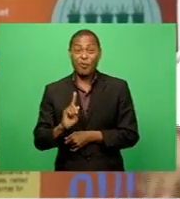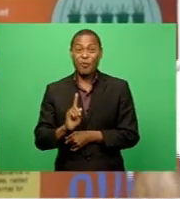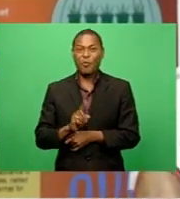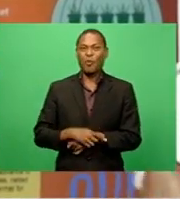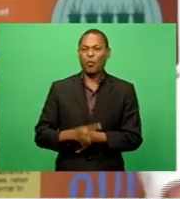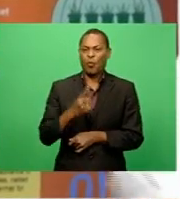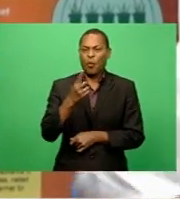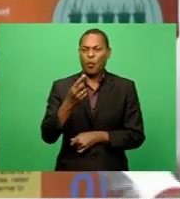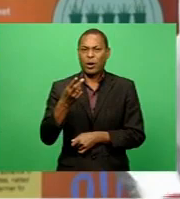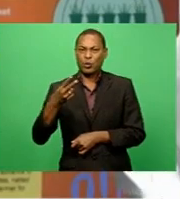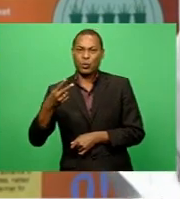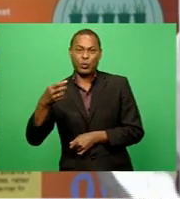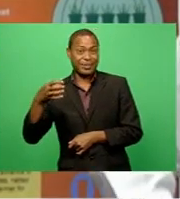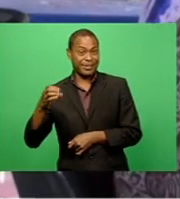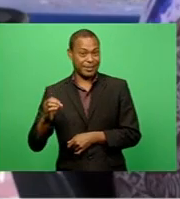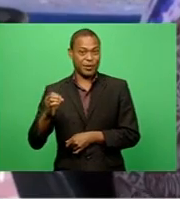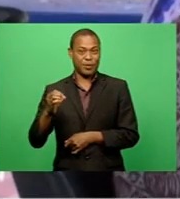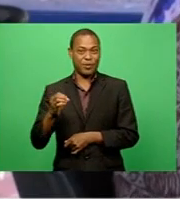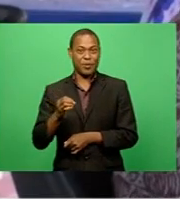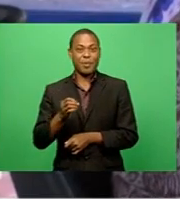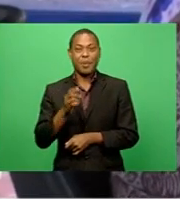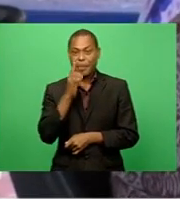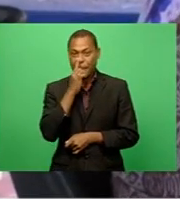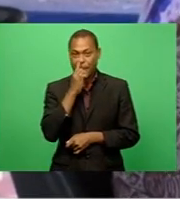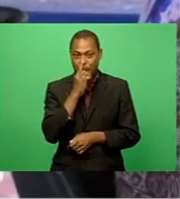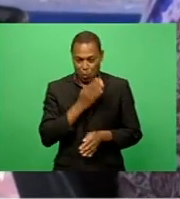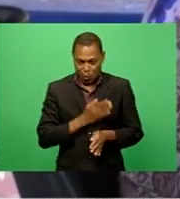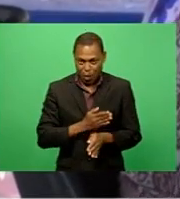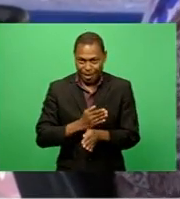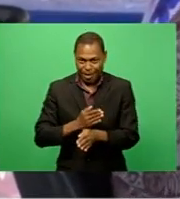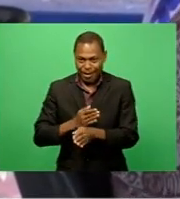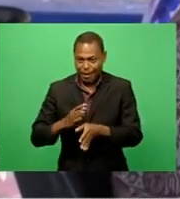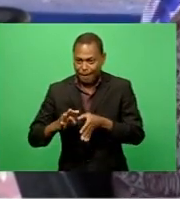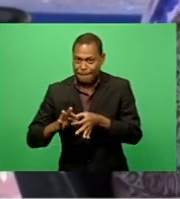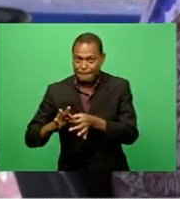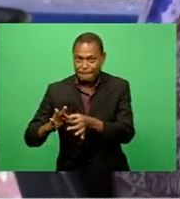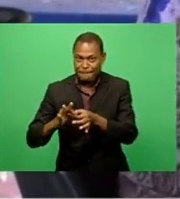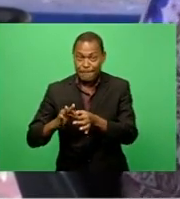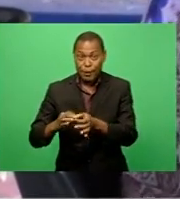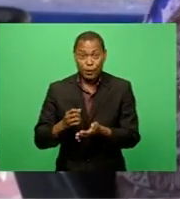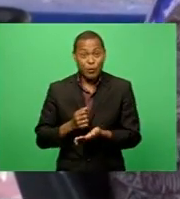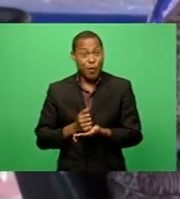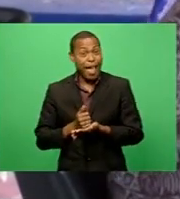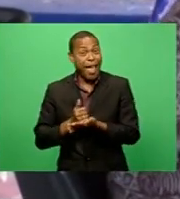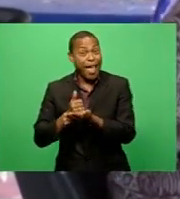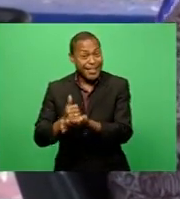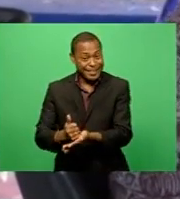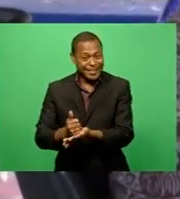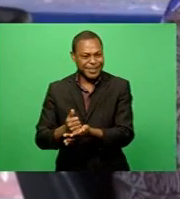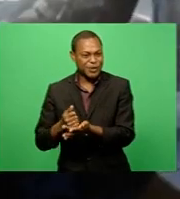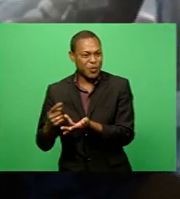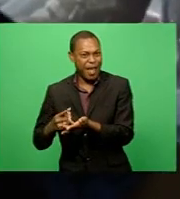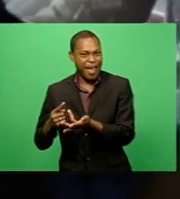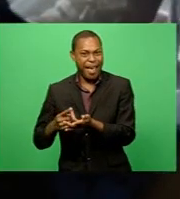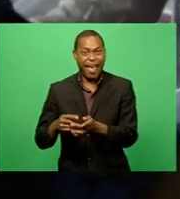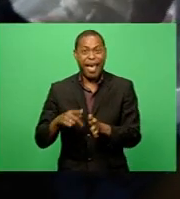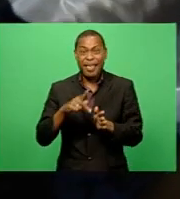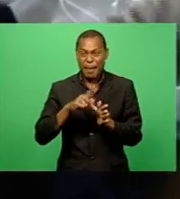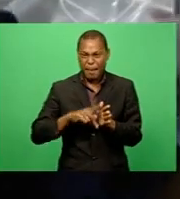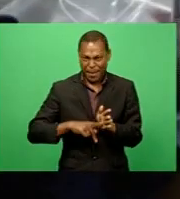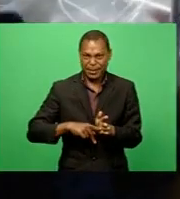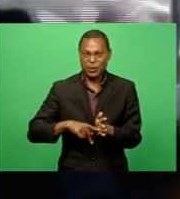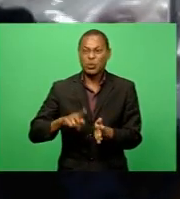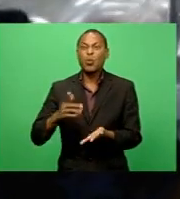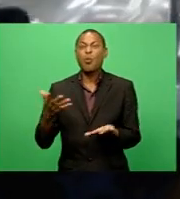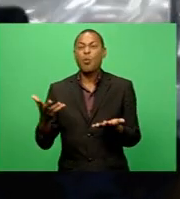to Vanuatu to assist affected communities. He adds assistance to other affected parts of the country, including Lomai Viti and